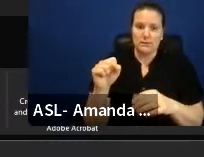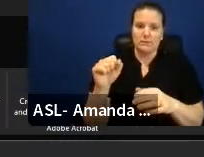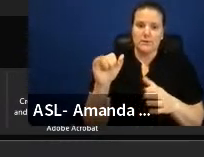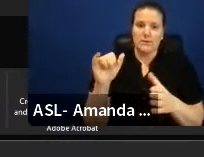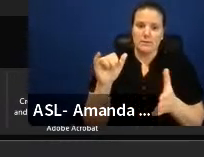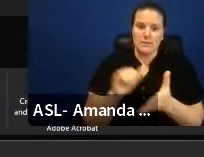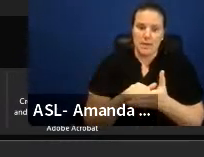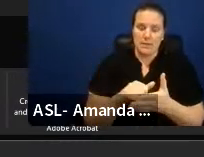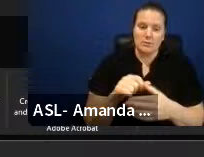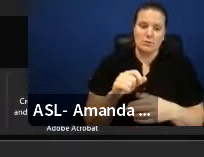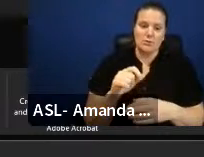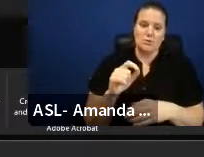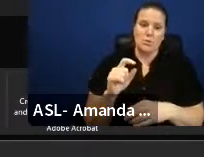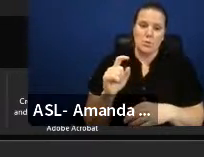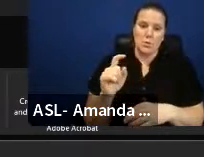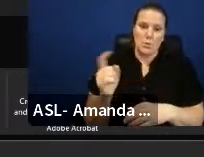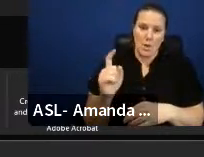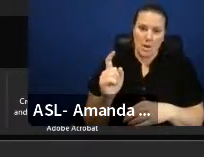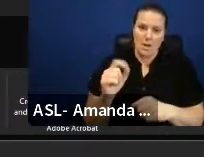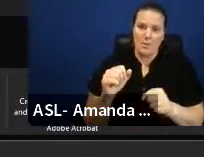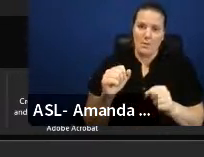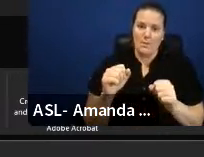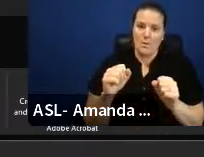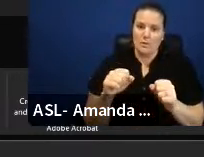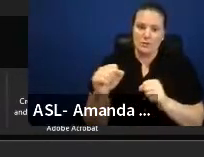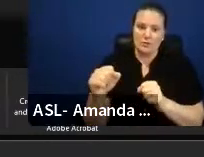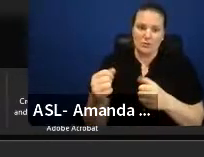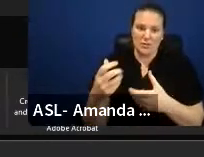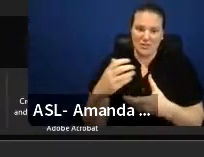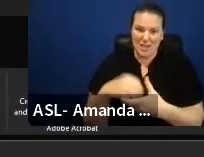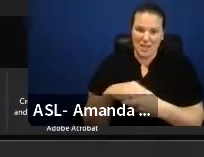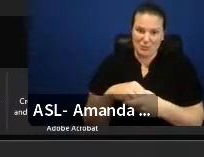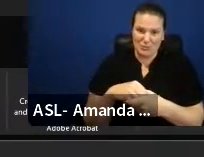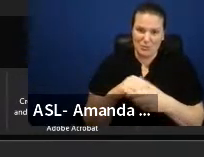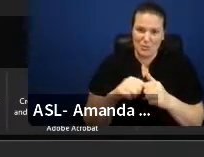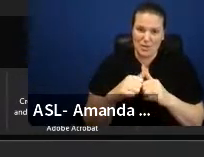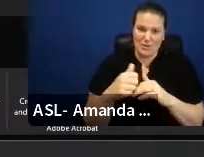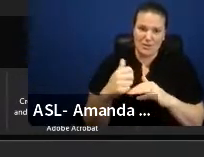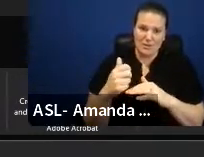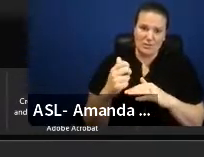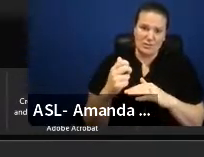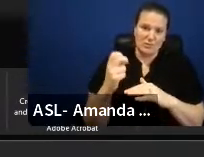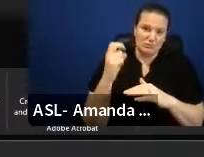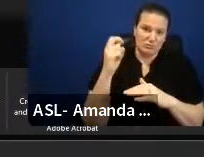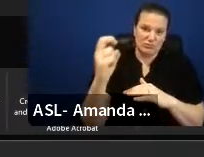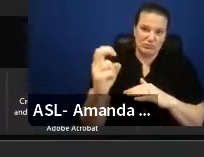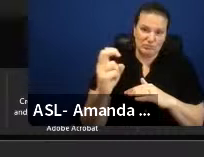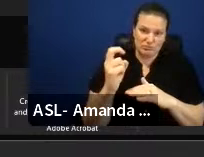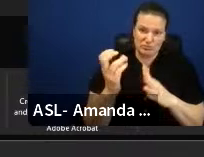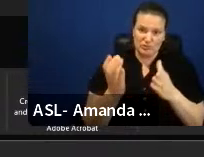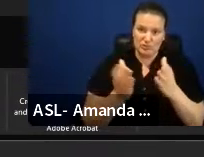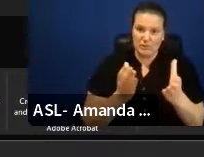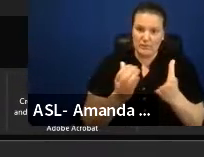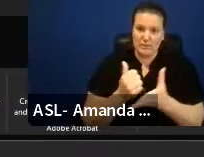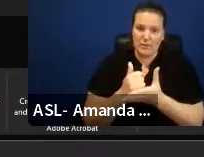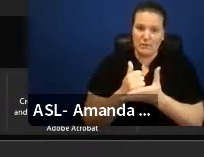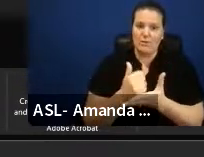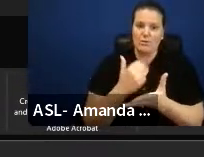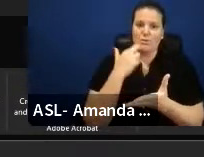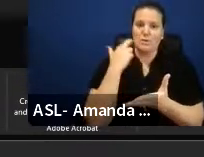the potential engagement of that shuttle service would be helpful, because the reason they're